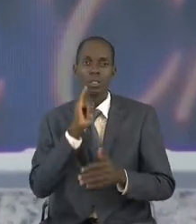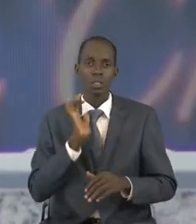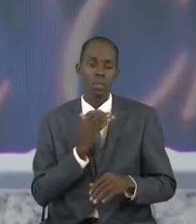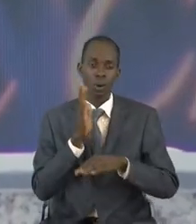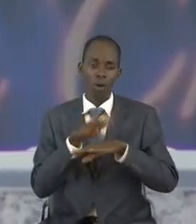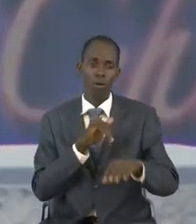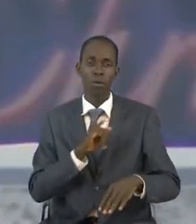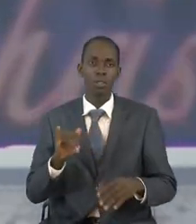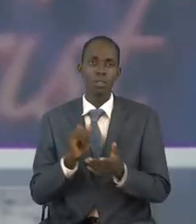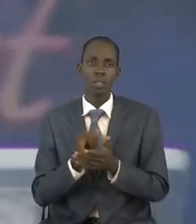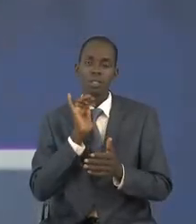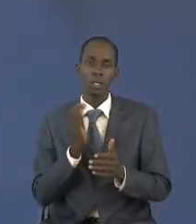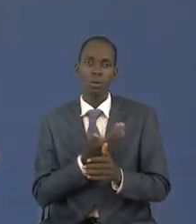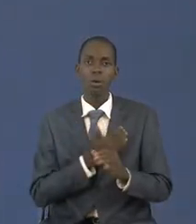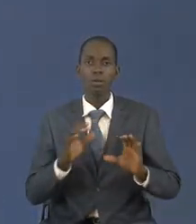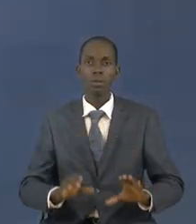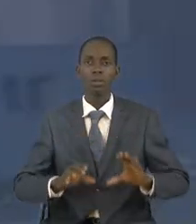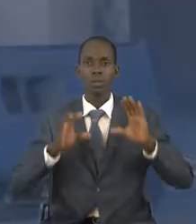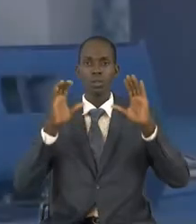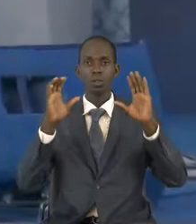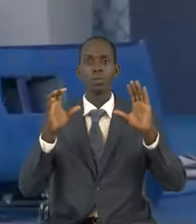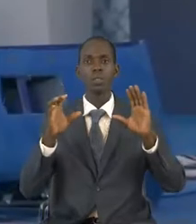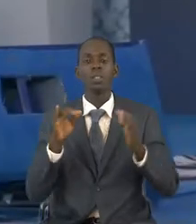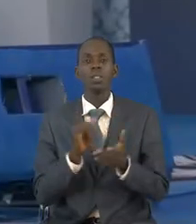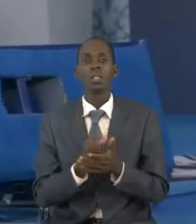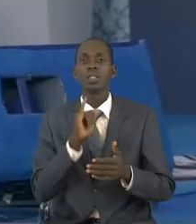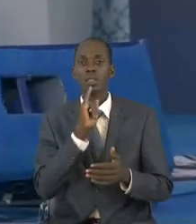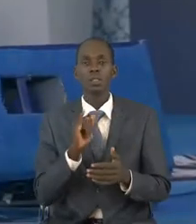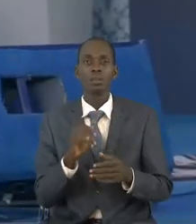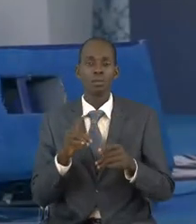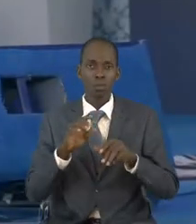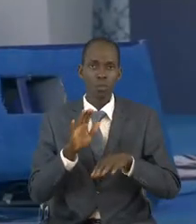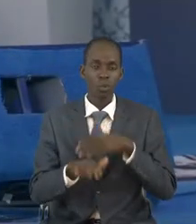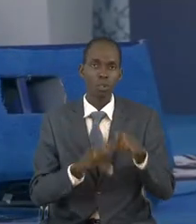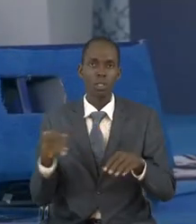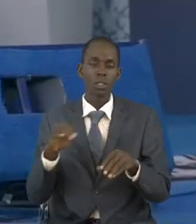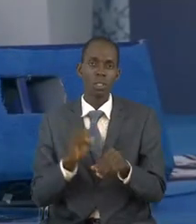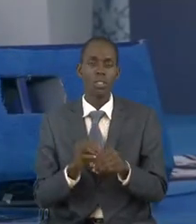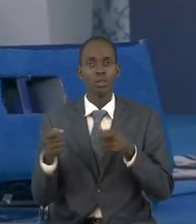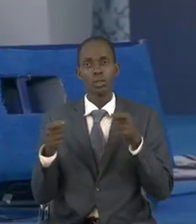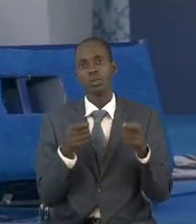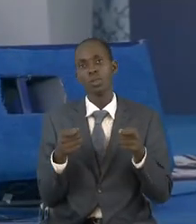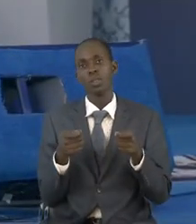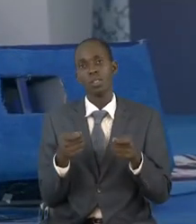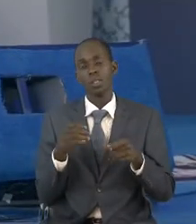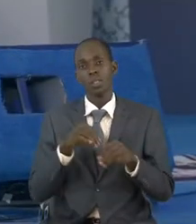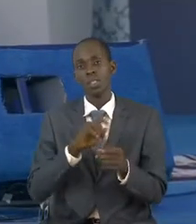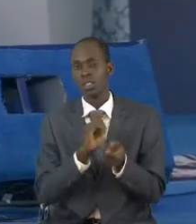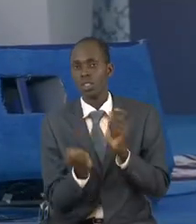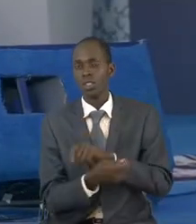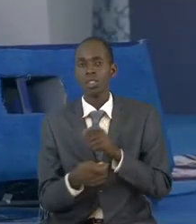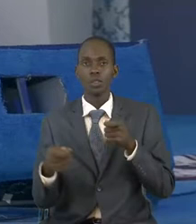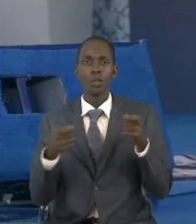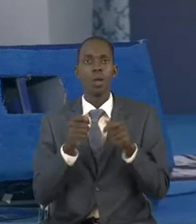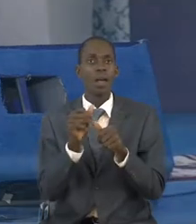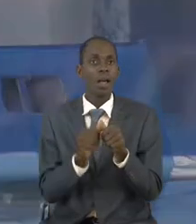our consecration, that he lived in dominion, Christ. He maintained dominion, Christ, every step